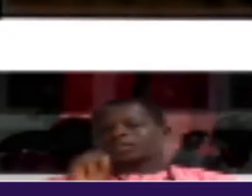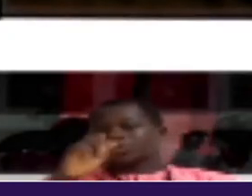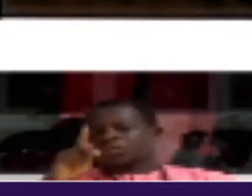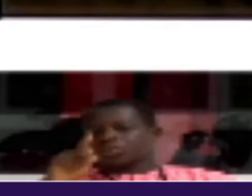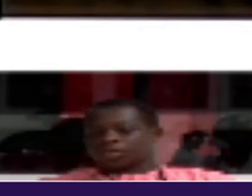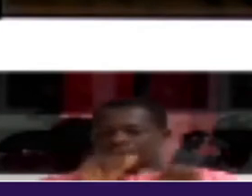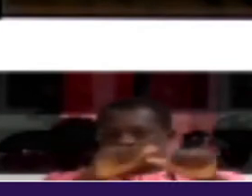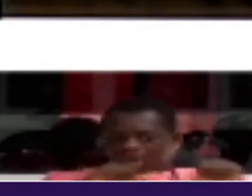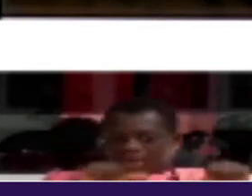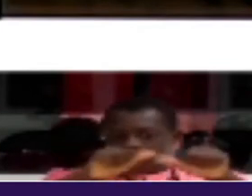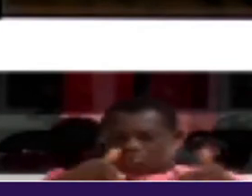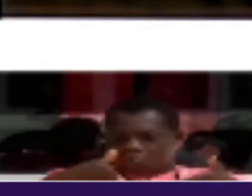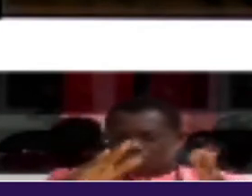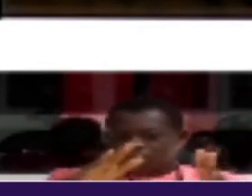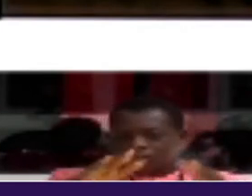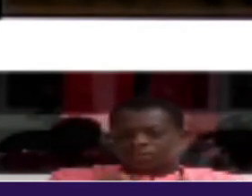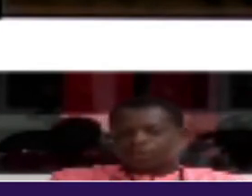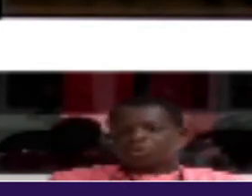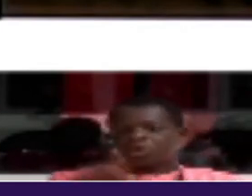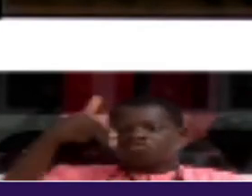towards Serekunda.